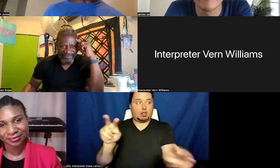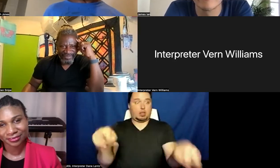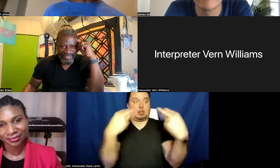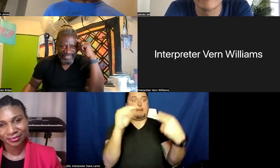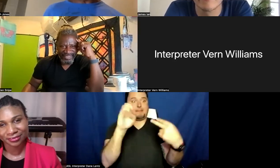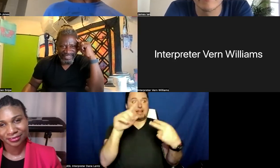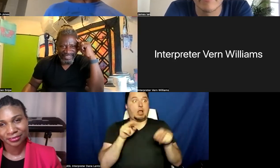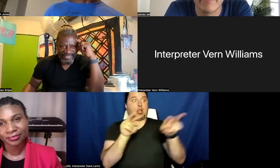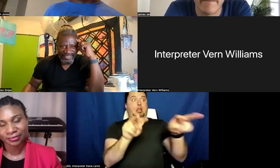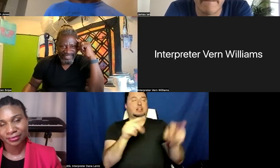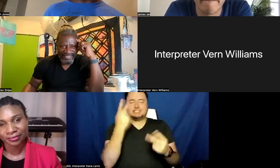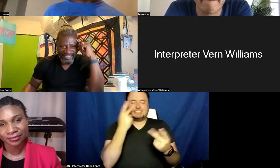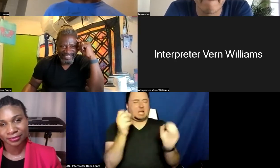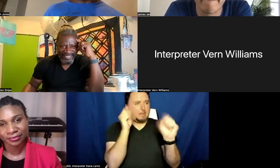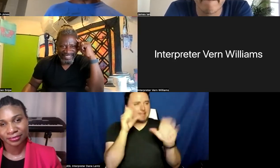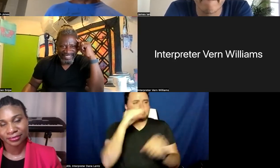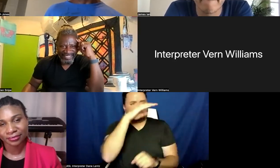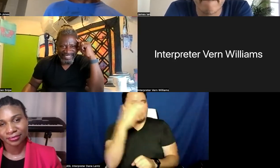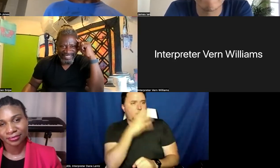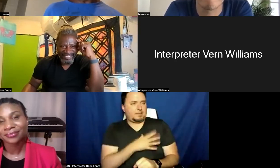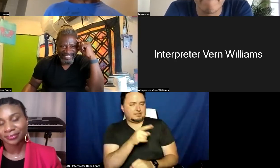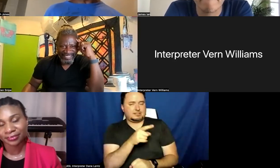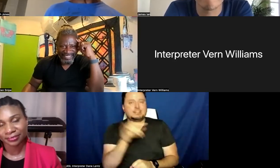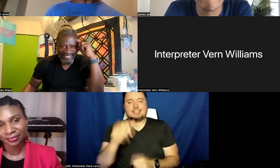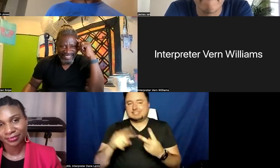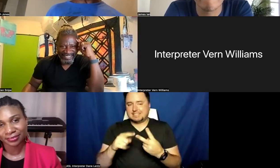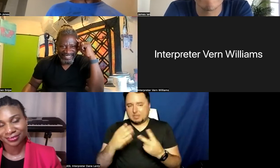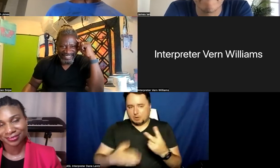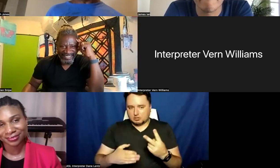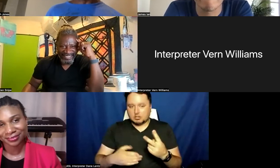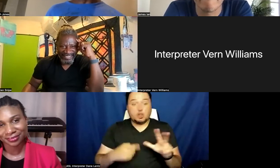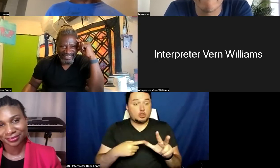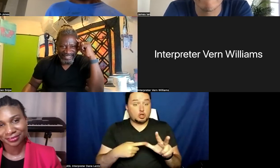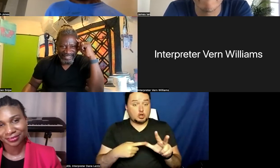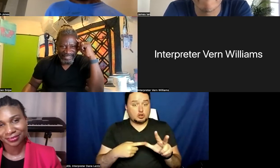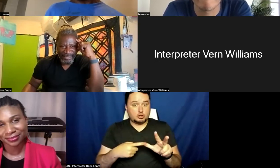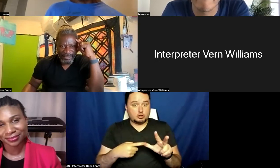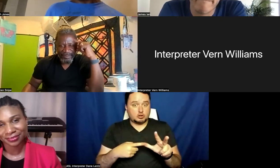amazing Black women. So that's the second part. The third part is working on,